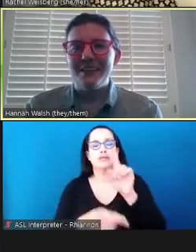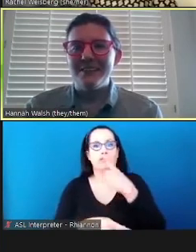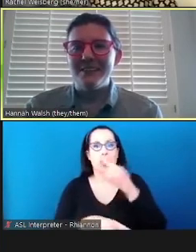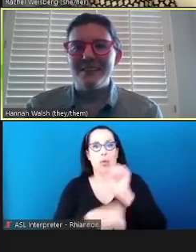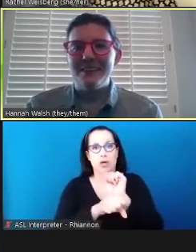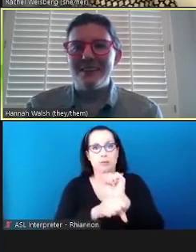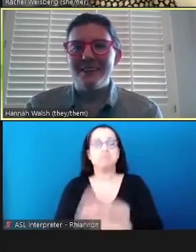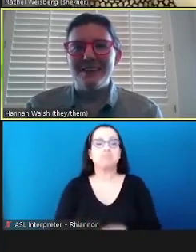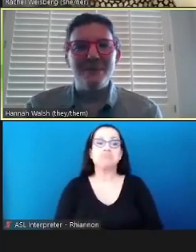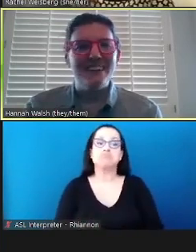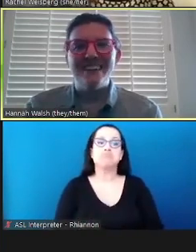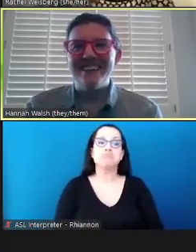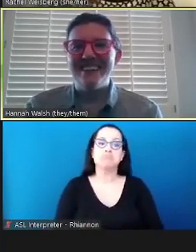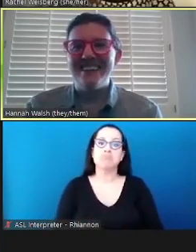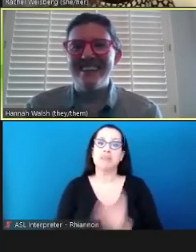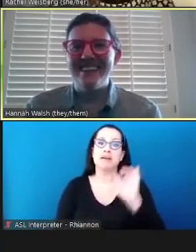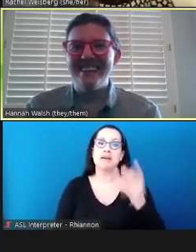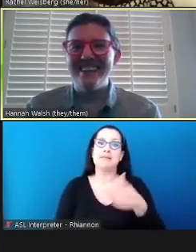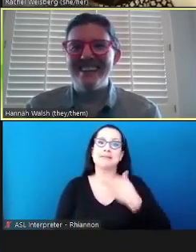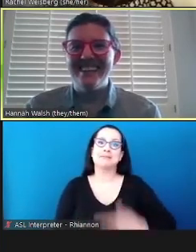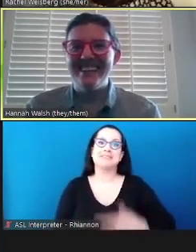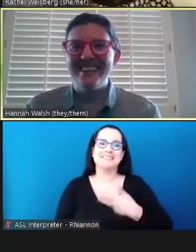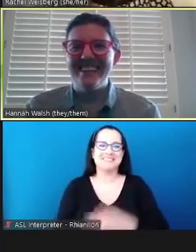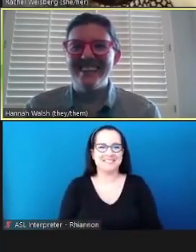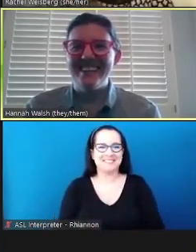Yeah, that's me.